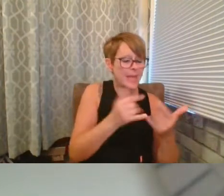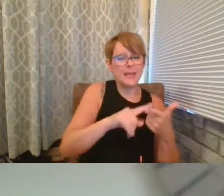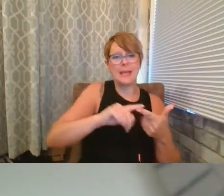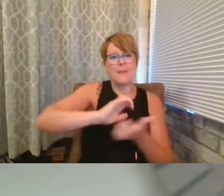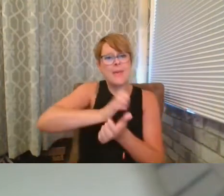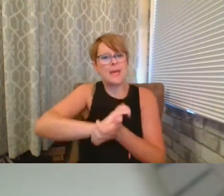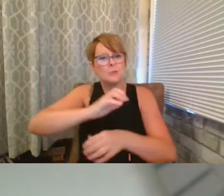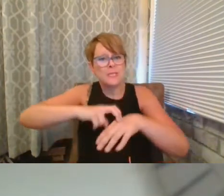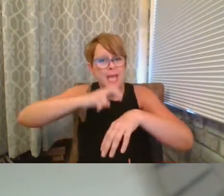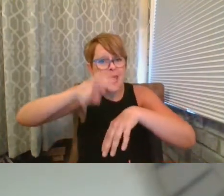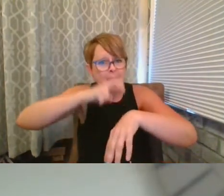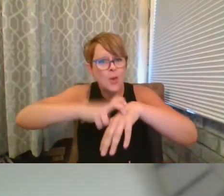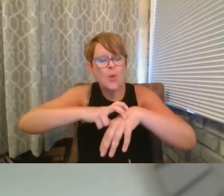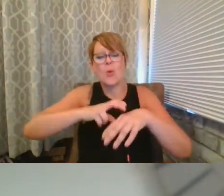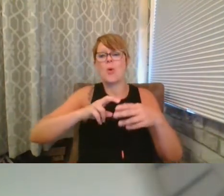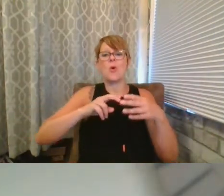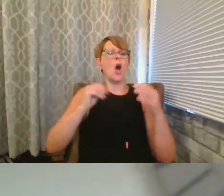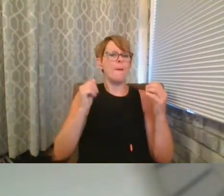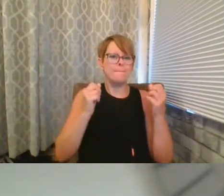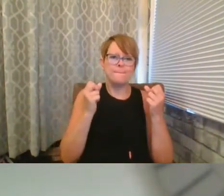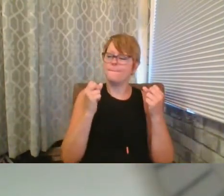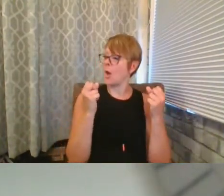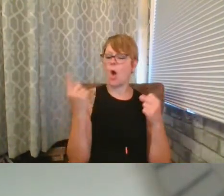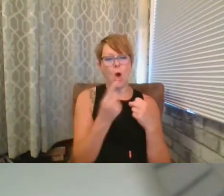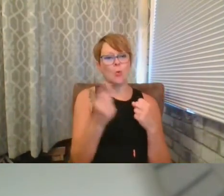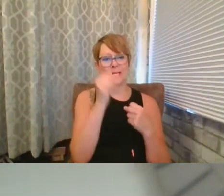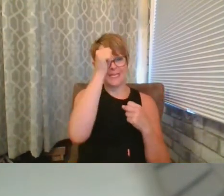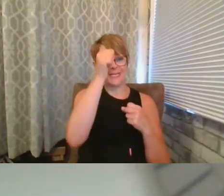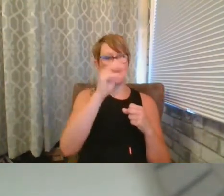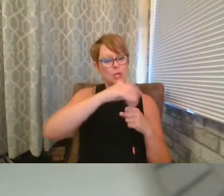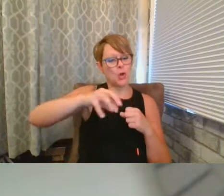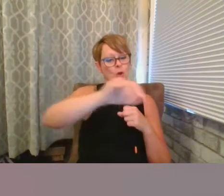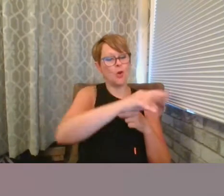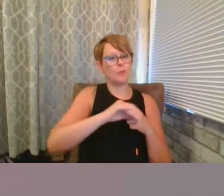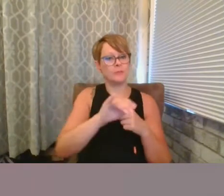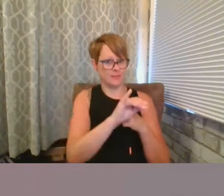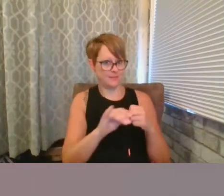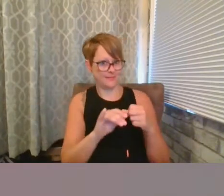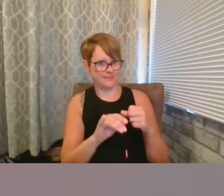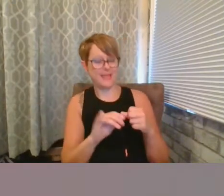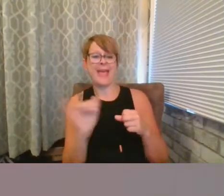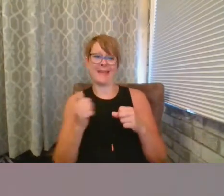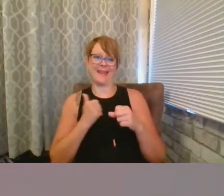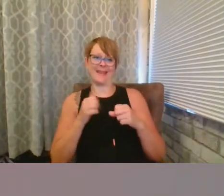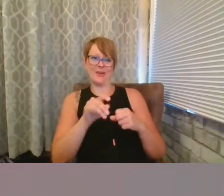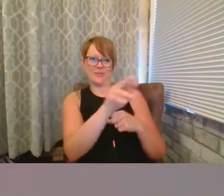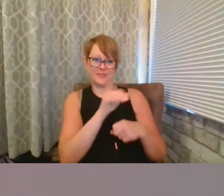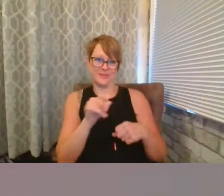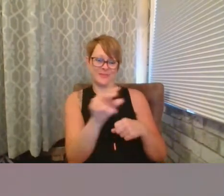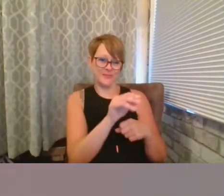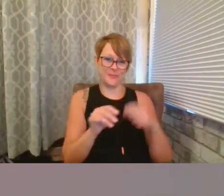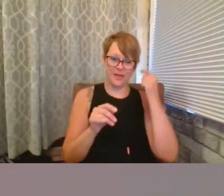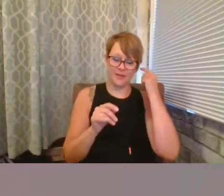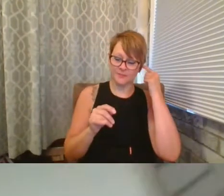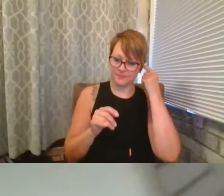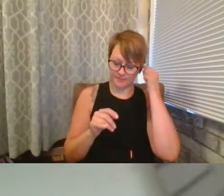herbs, Indian herbs and some herbs from here. So they got the taste of it. So now when they come in the morning, they ask me,